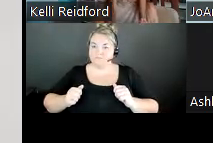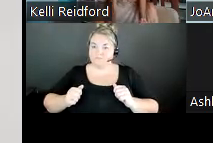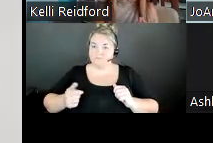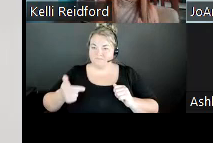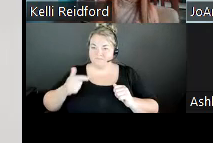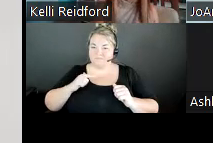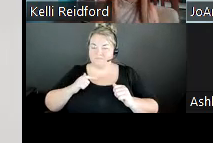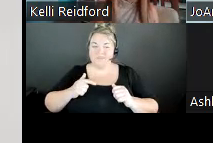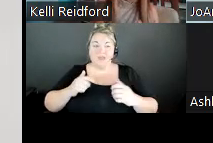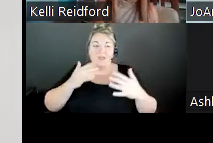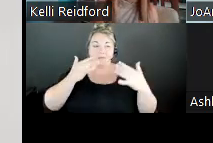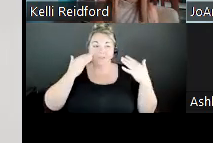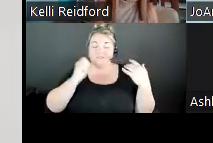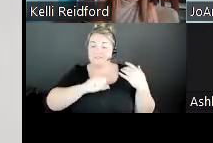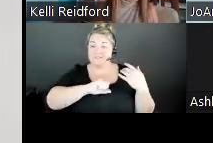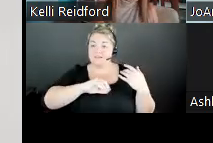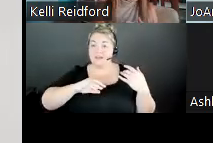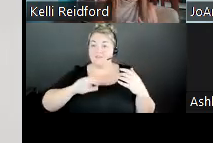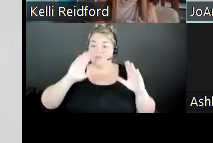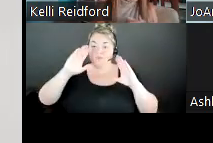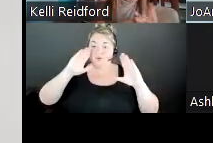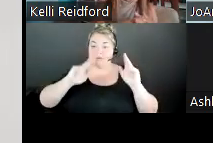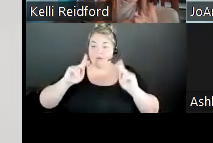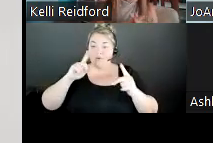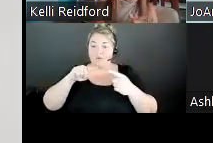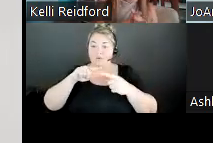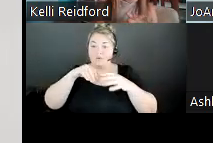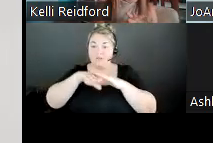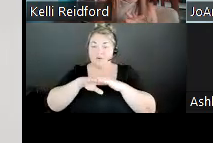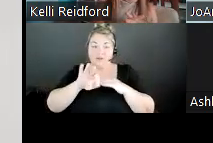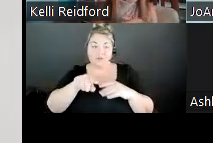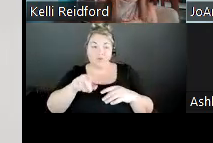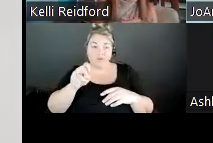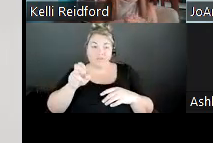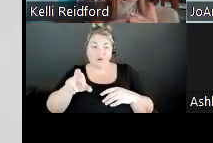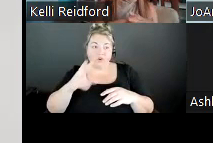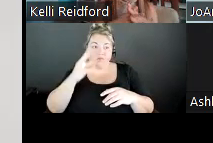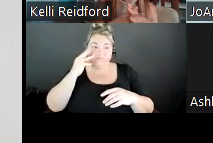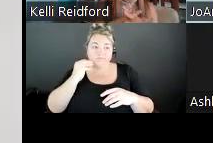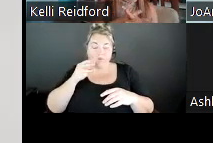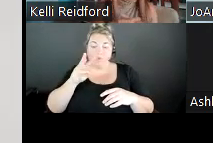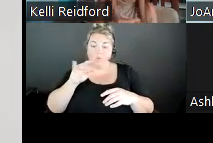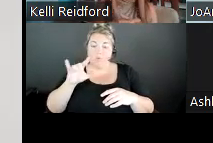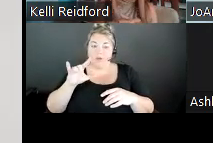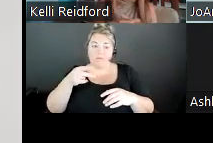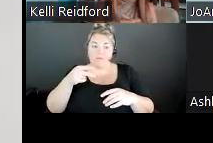Pleasant staff to greet people upon entering. If you've ever been in WellPower's,